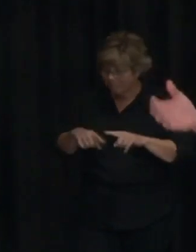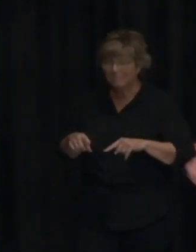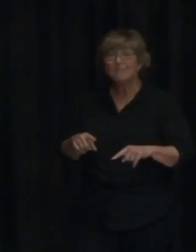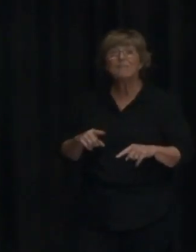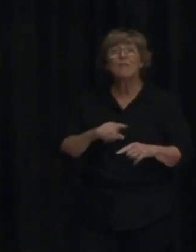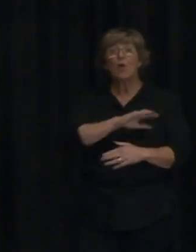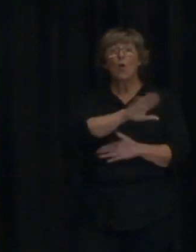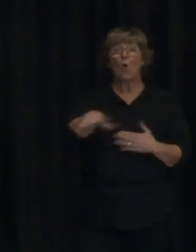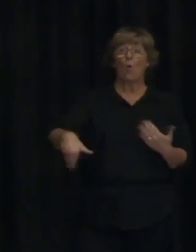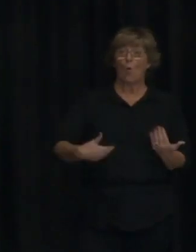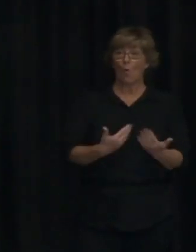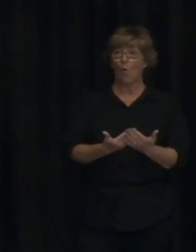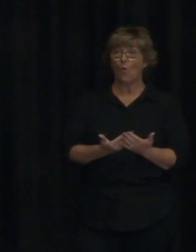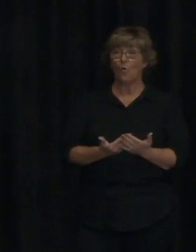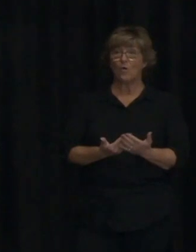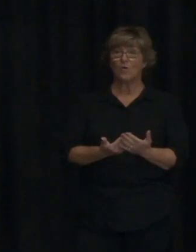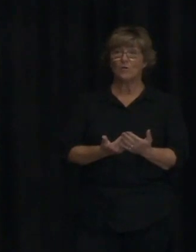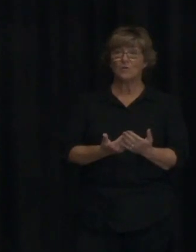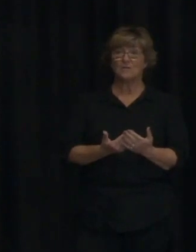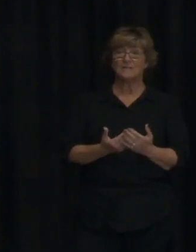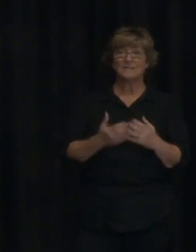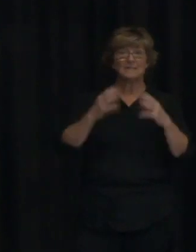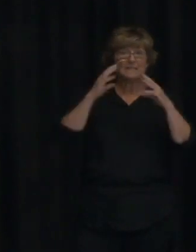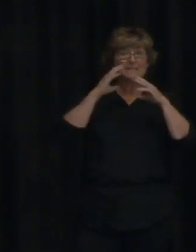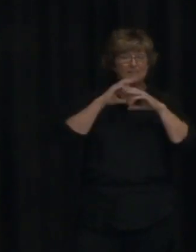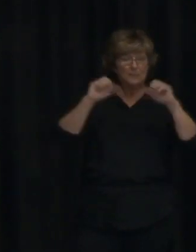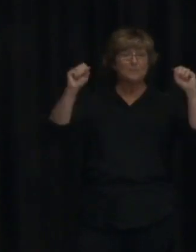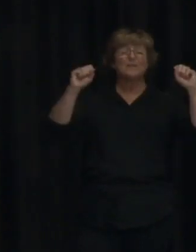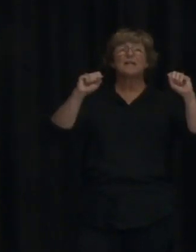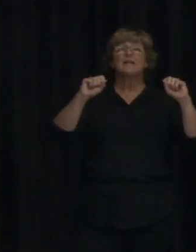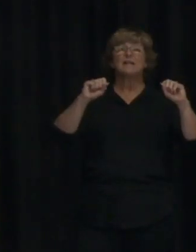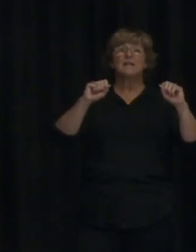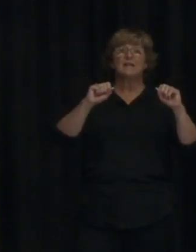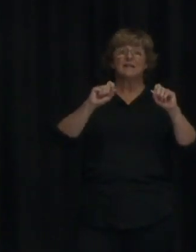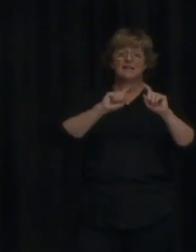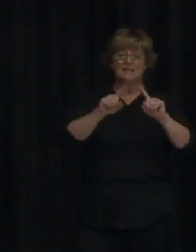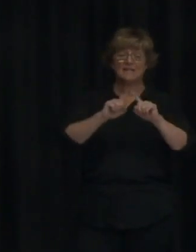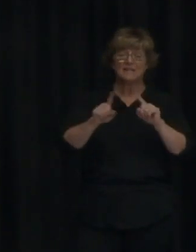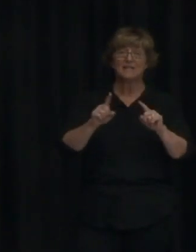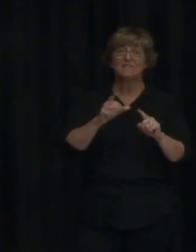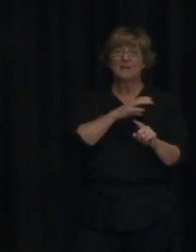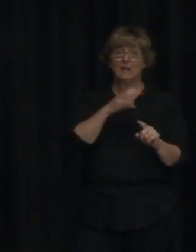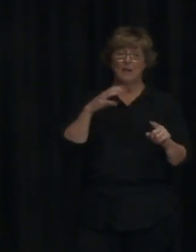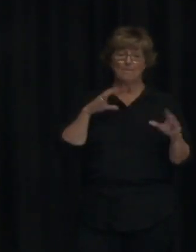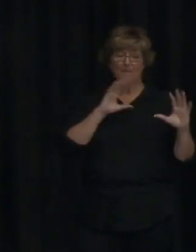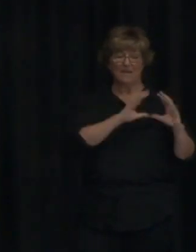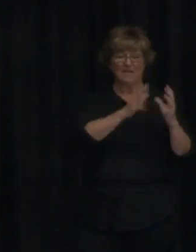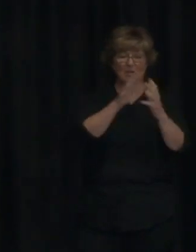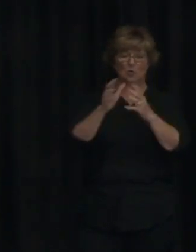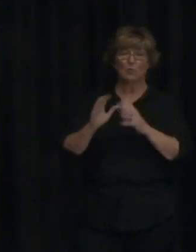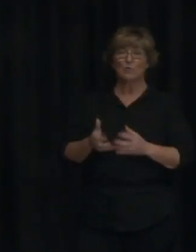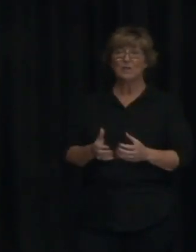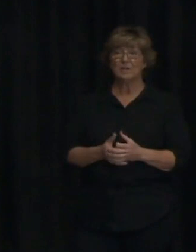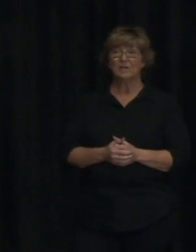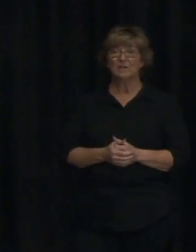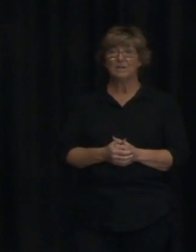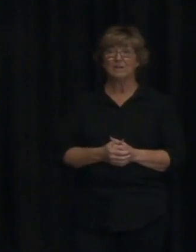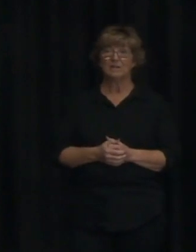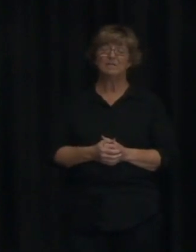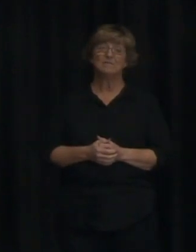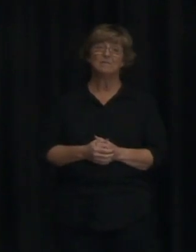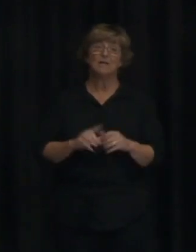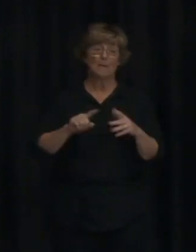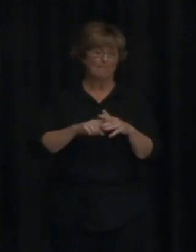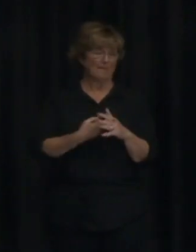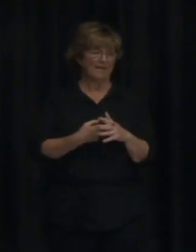of all of these superintendents, all these meetings and groups that helped inform our decision making. And frankly, that process began a